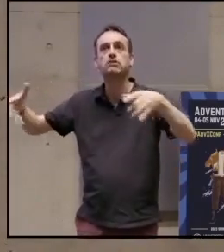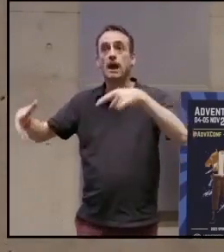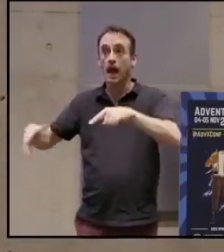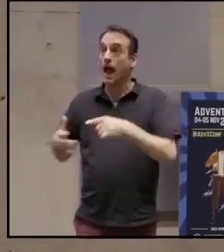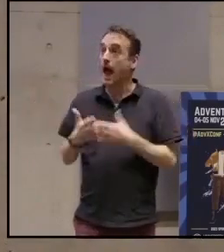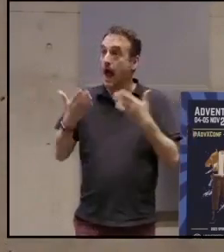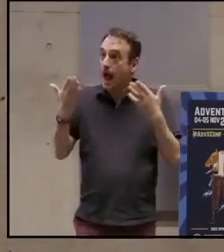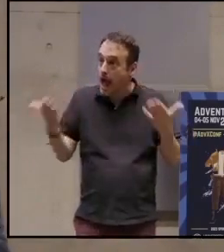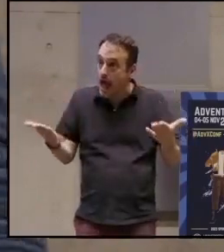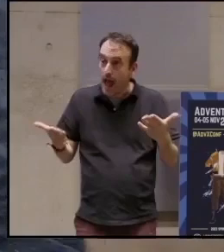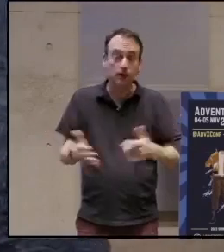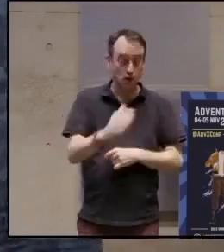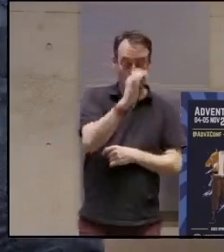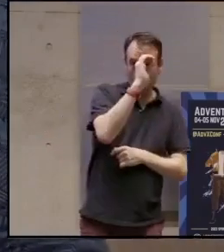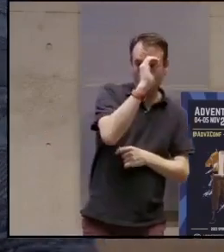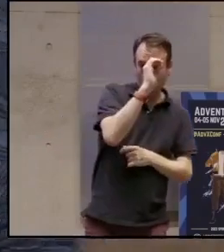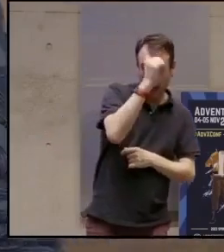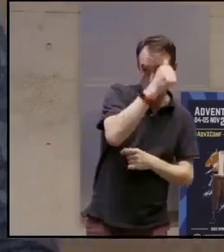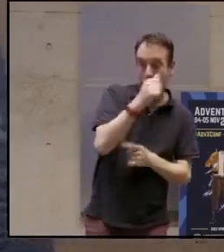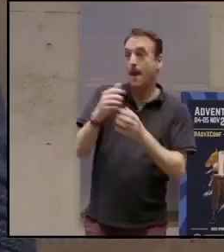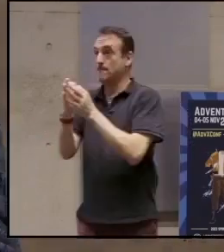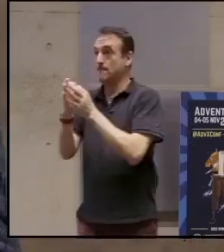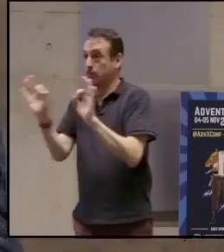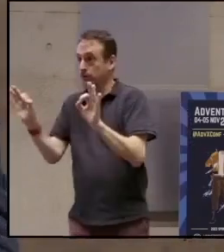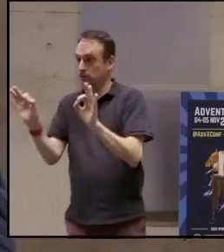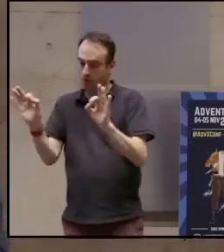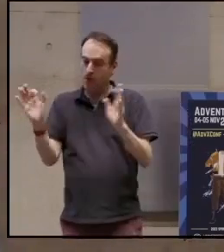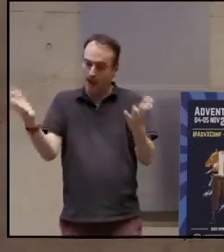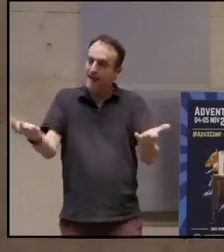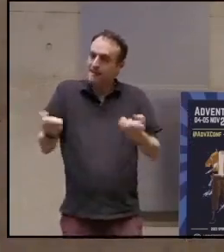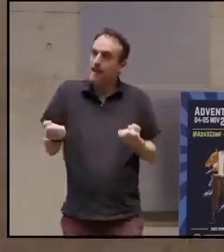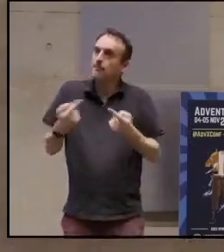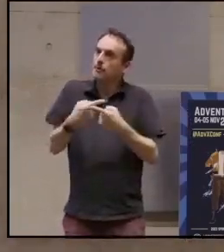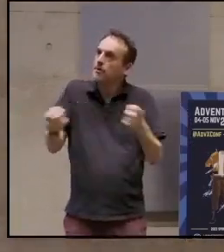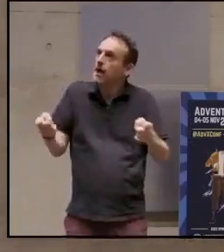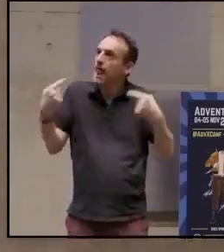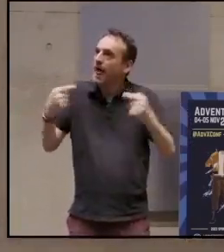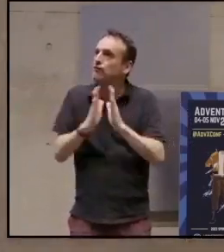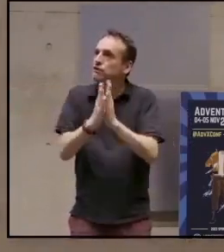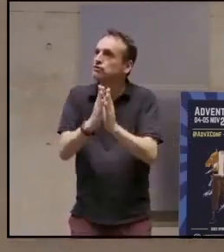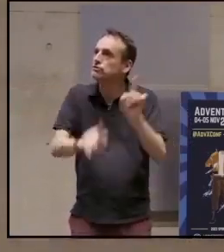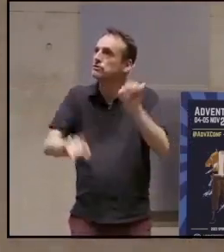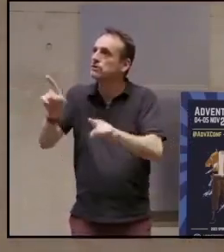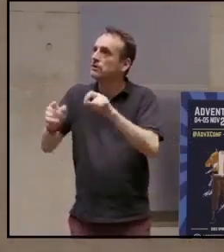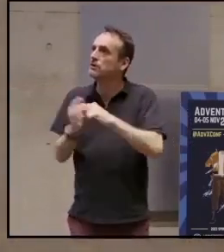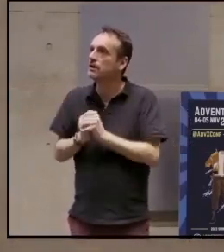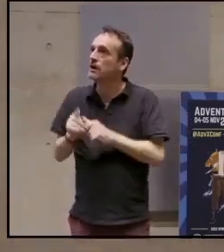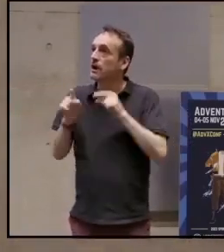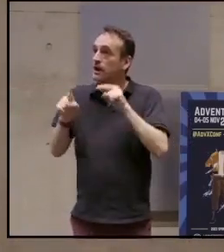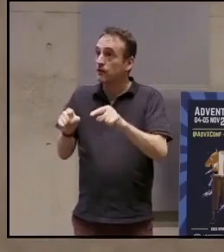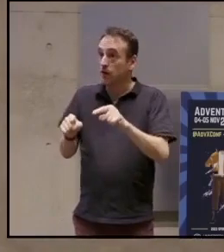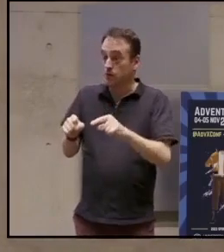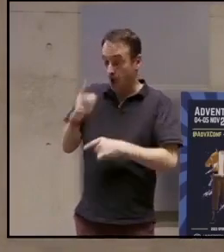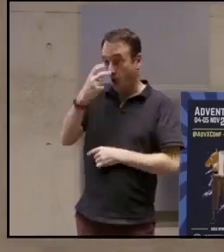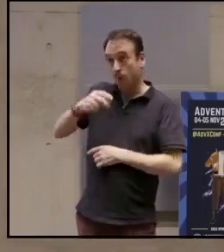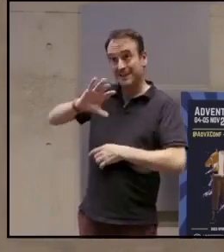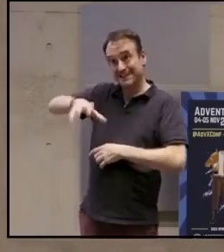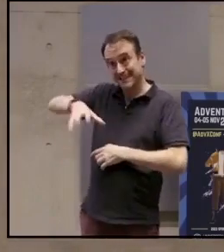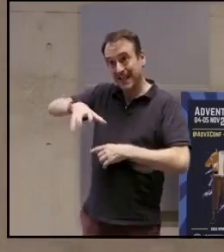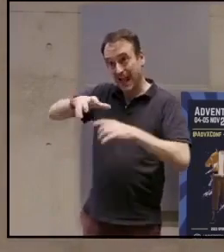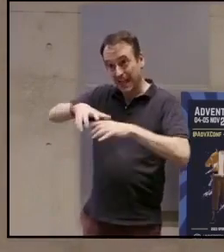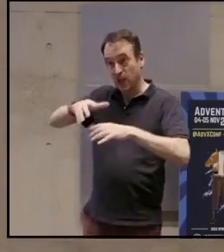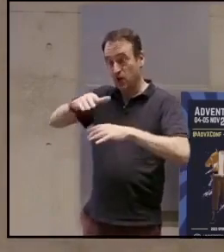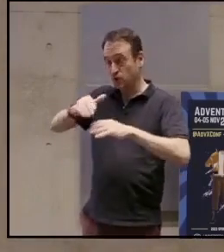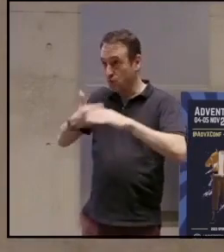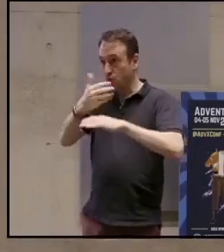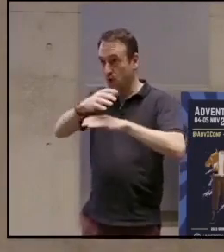and Buddhist parts of society. If you go to Angkor Wat today, it's not just Angkor Wat, it's also the whole extra new city that he built. If you